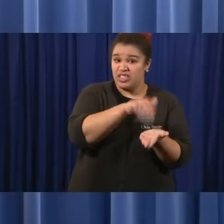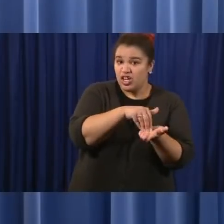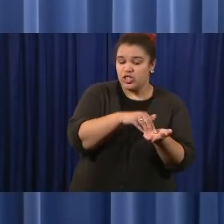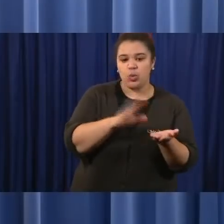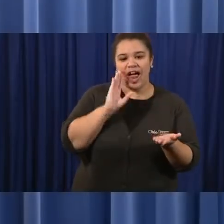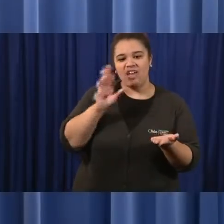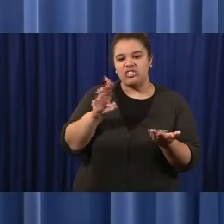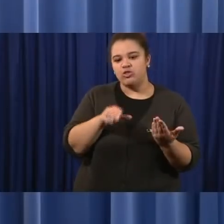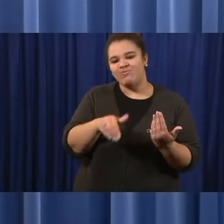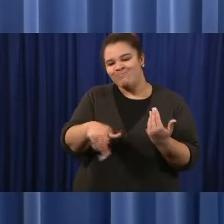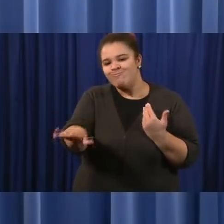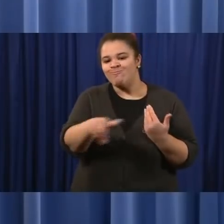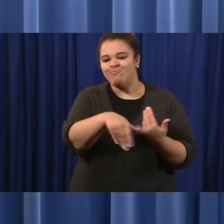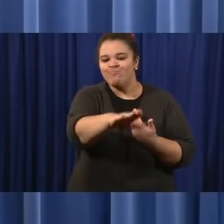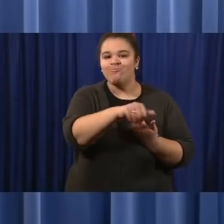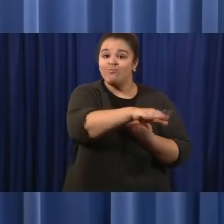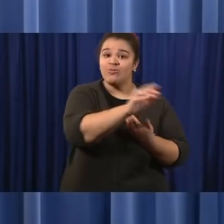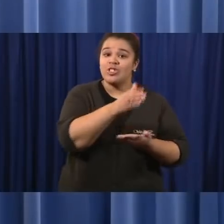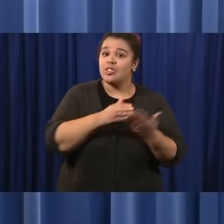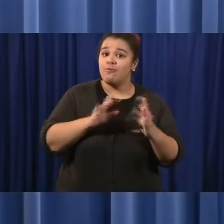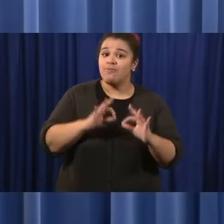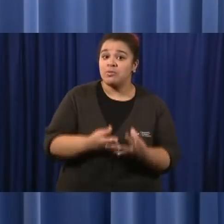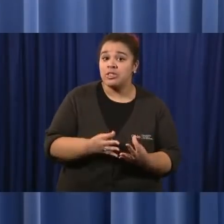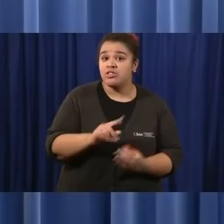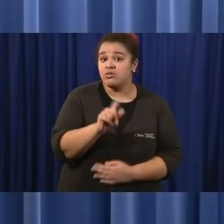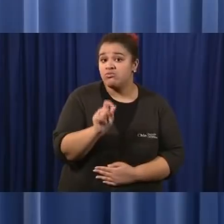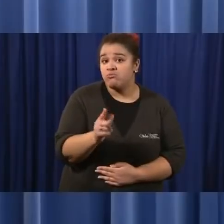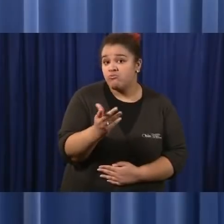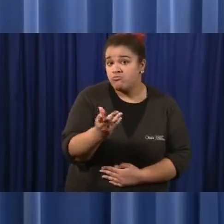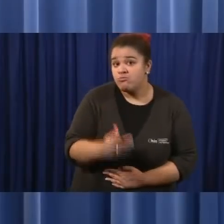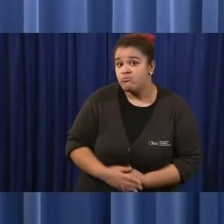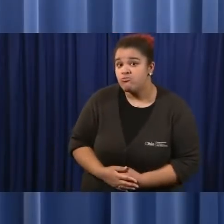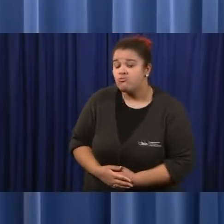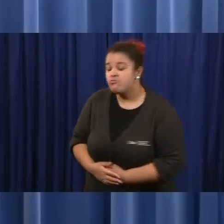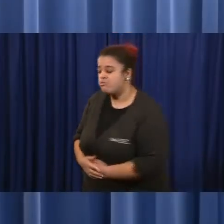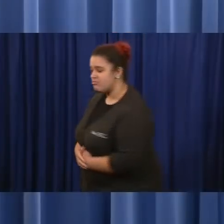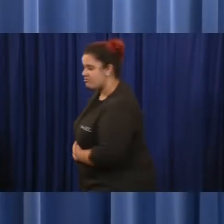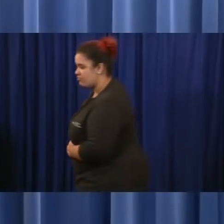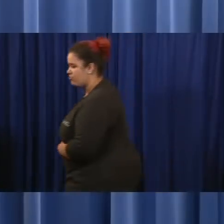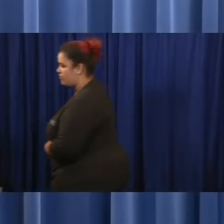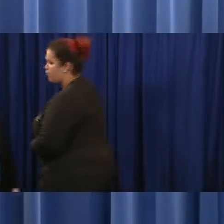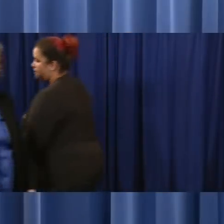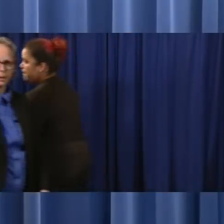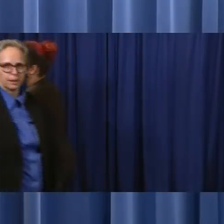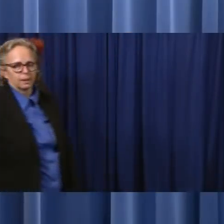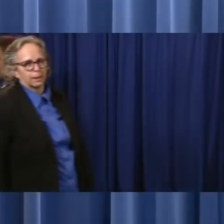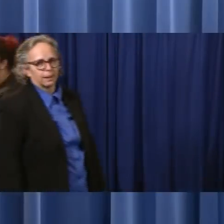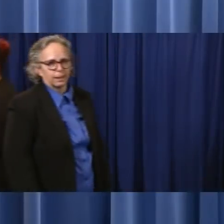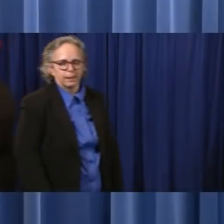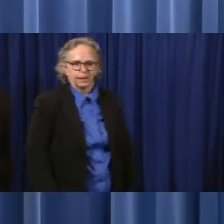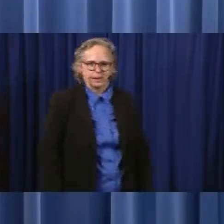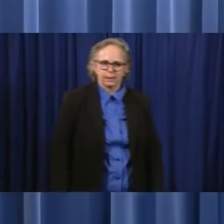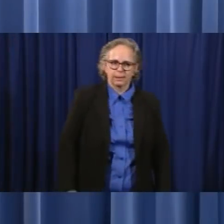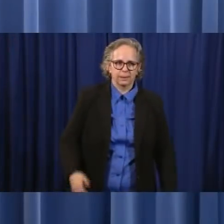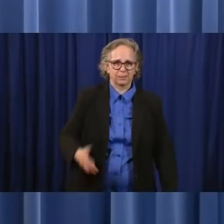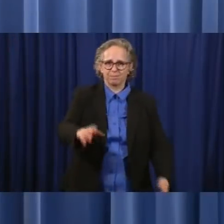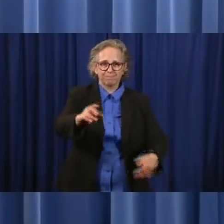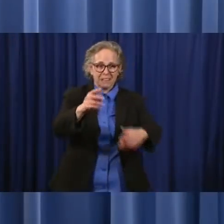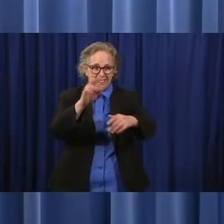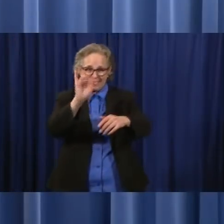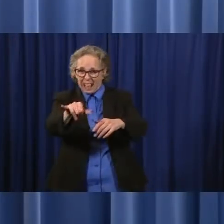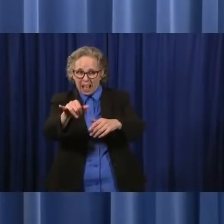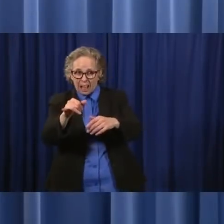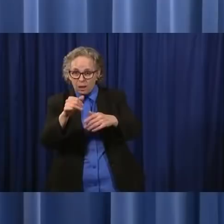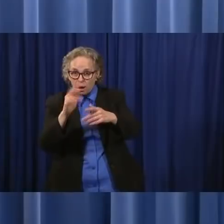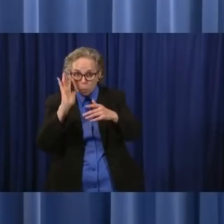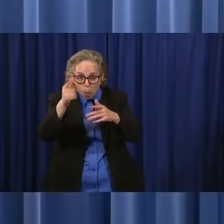Well, Andy, you know, I don't think anyone knows exactly how the market is going to play out. We have provided, as I